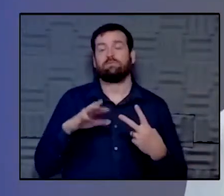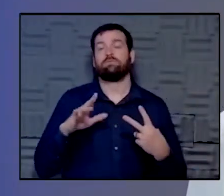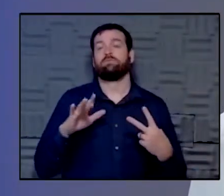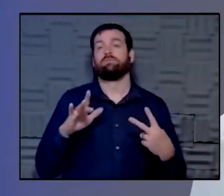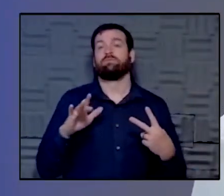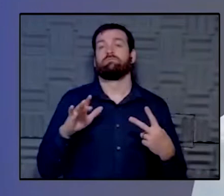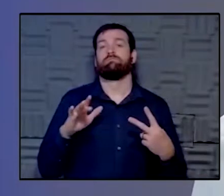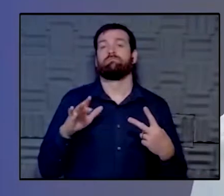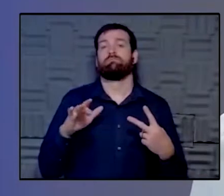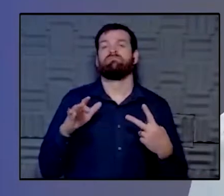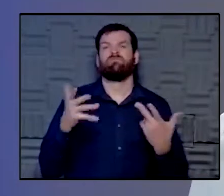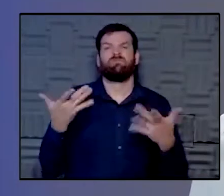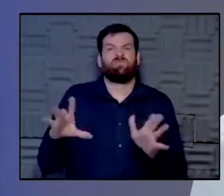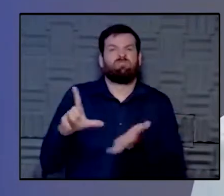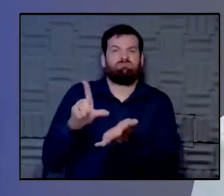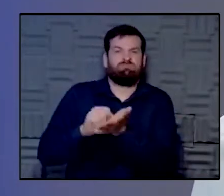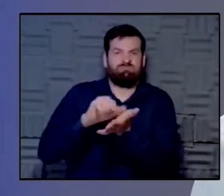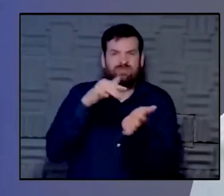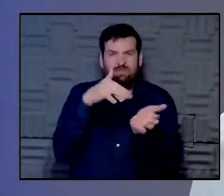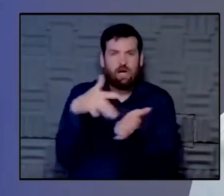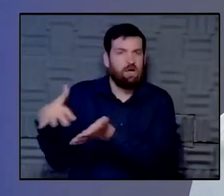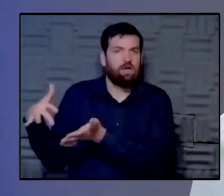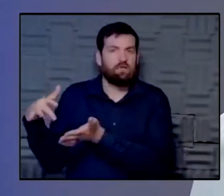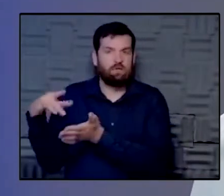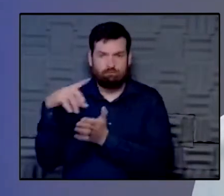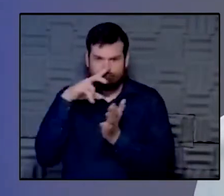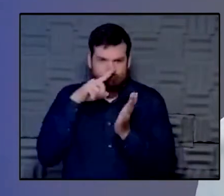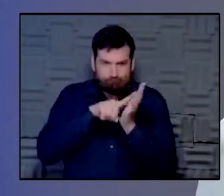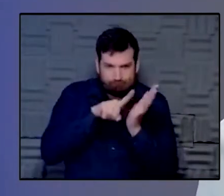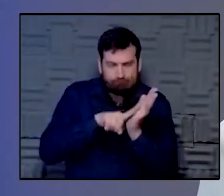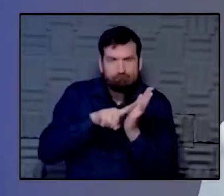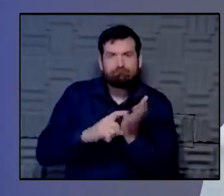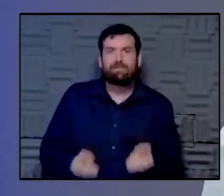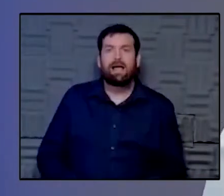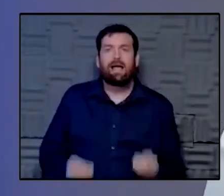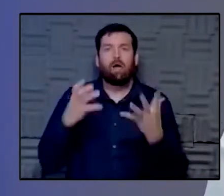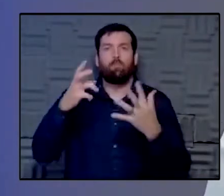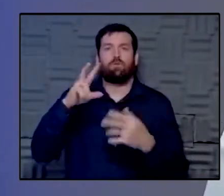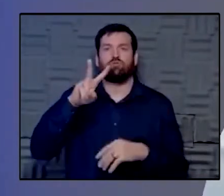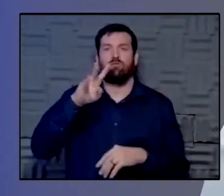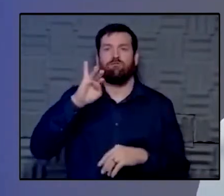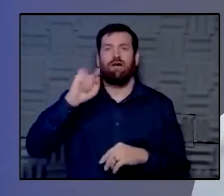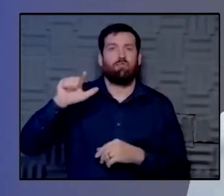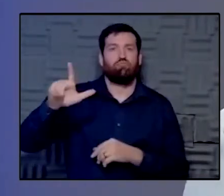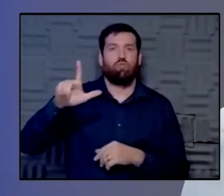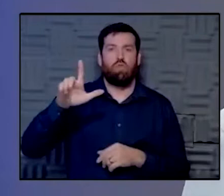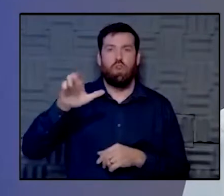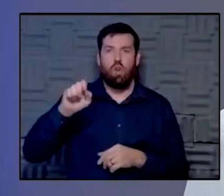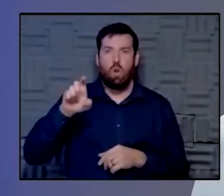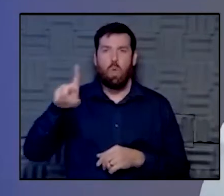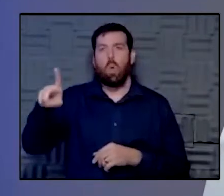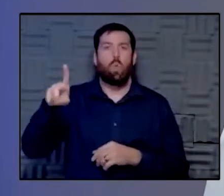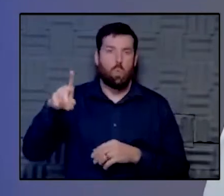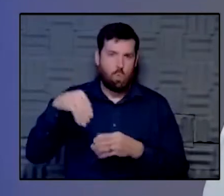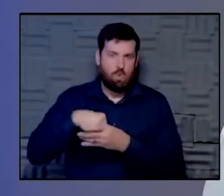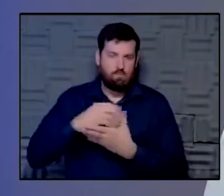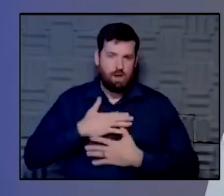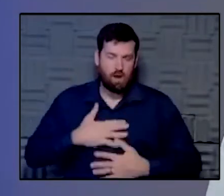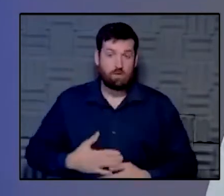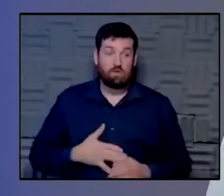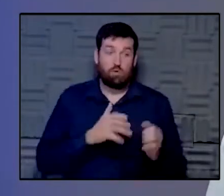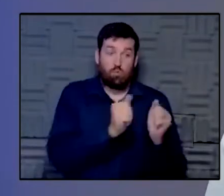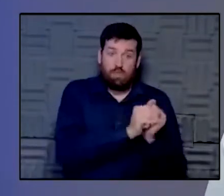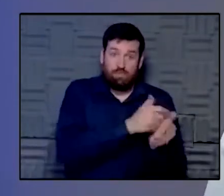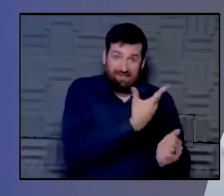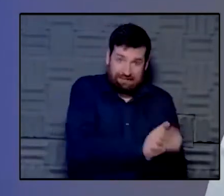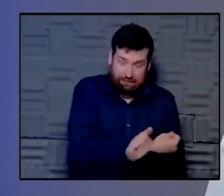small published studies looking at actual viral loads in people's respiratory tract without vaccination and with vaccination,